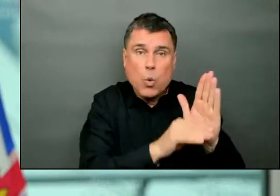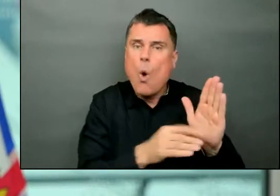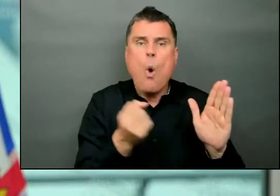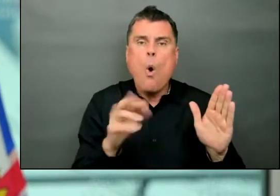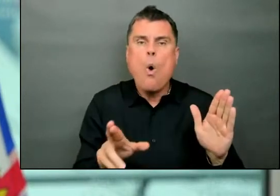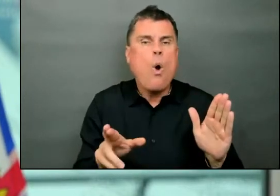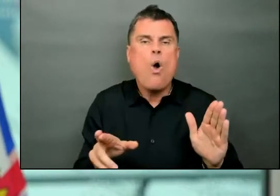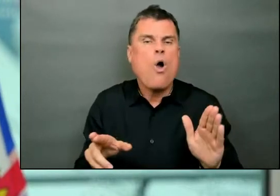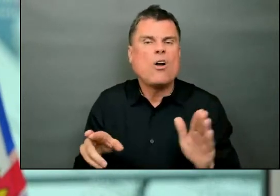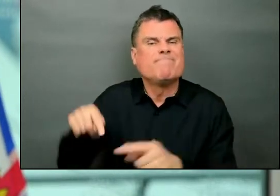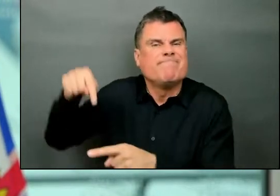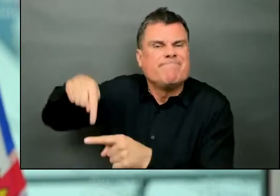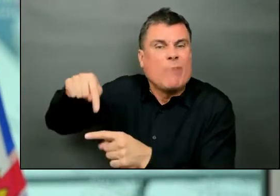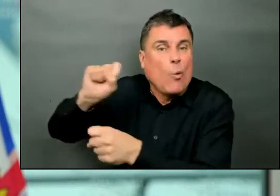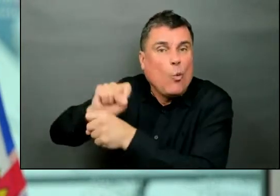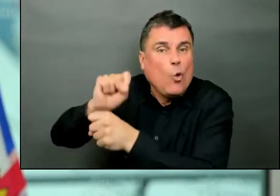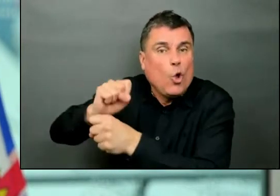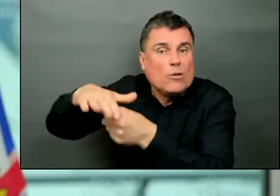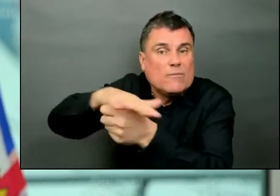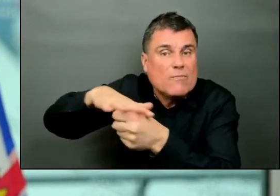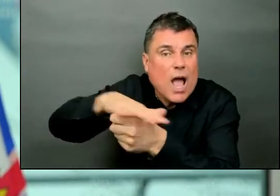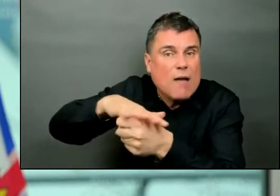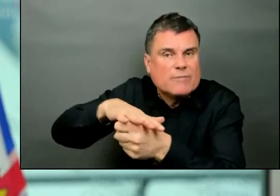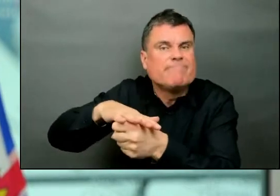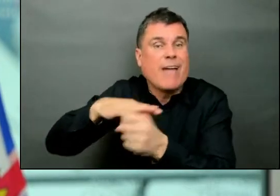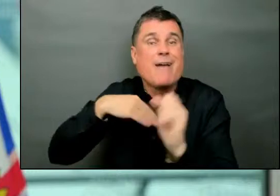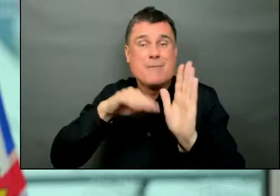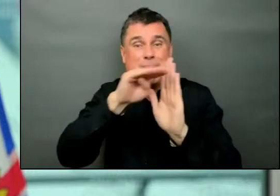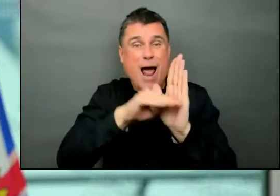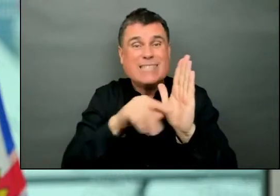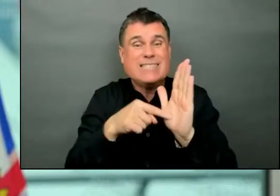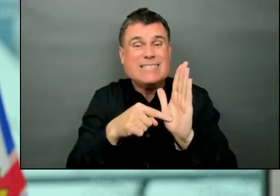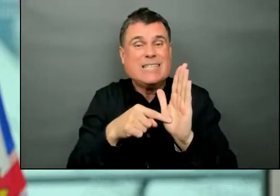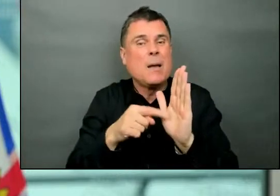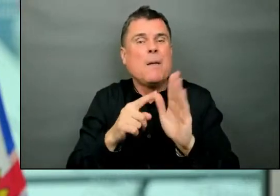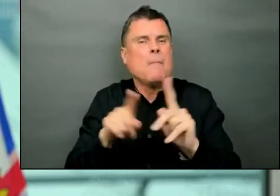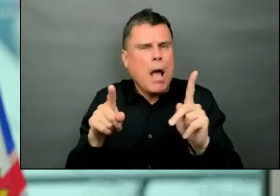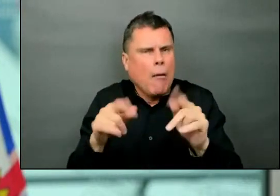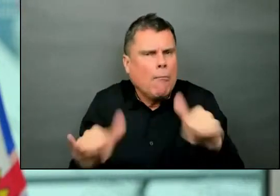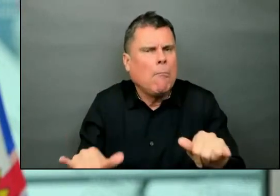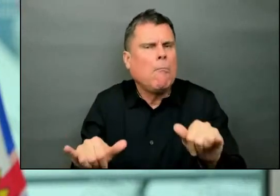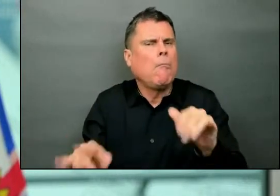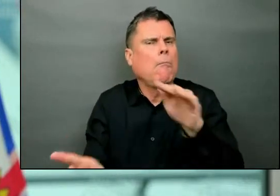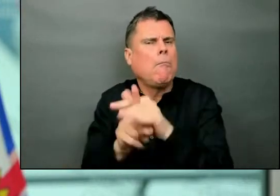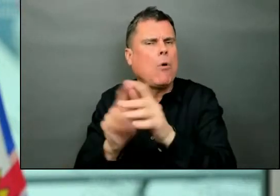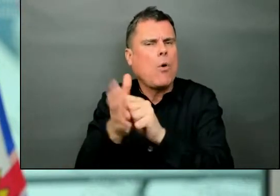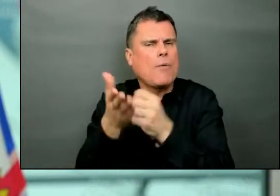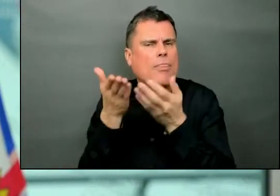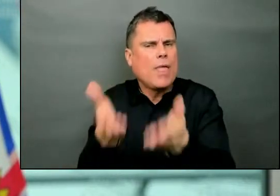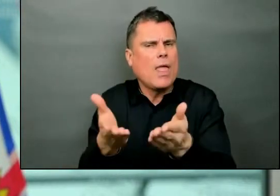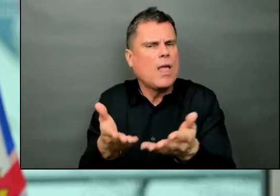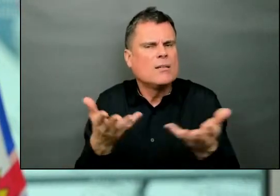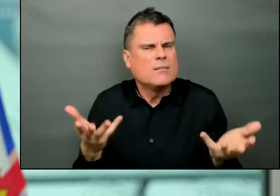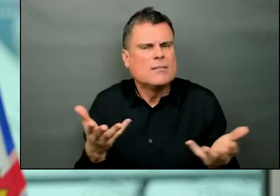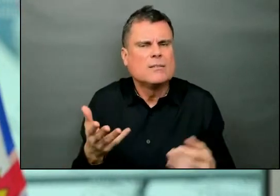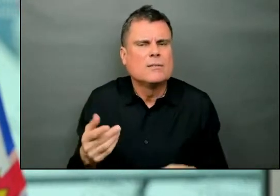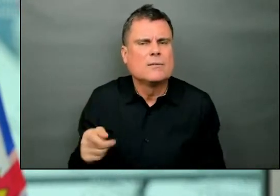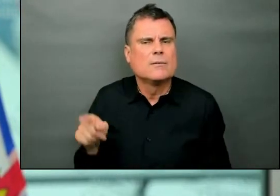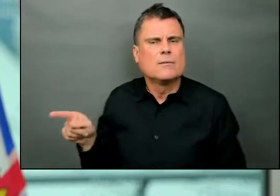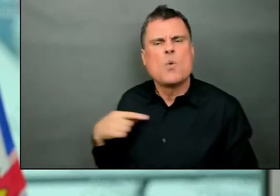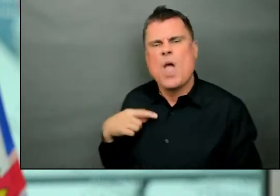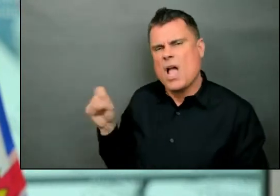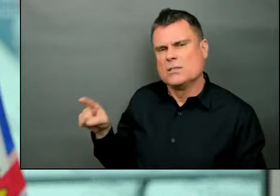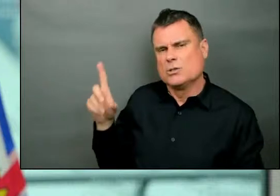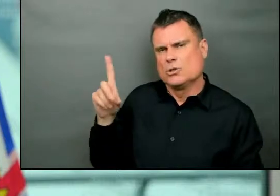place? It's a combination. So in the Interior Health Region in particular, we know that a lot of